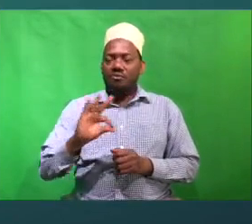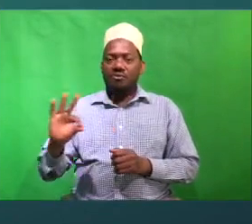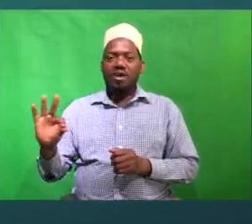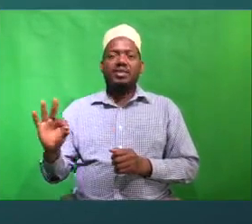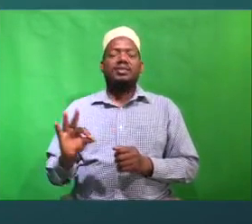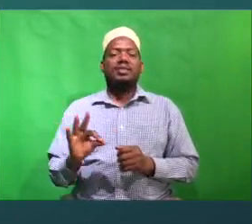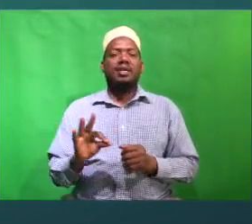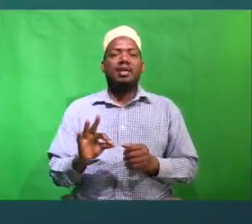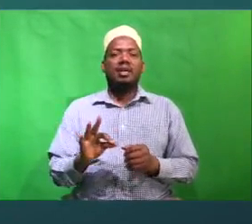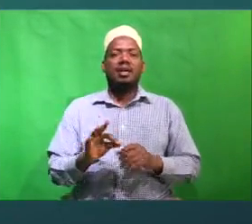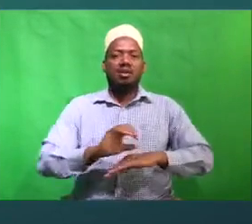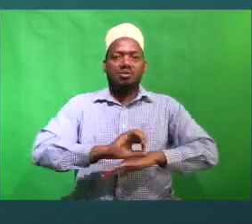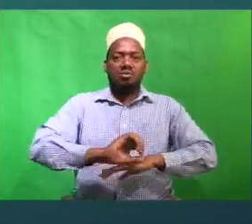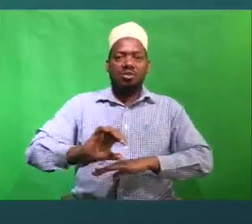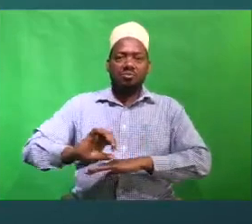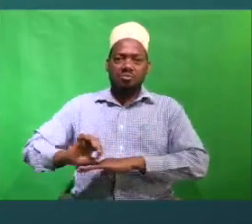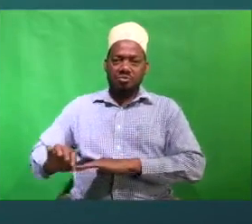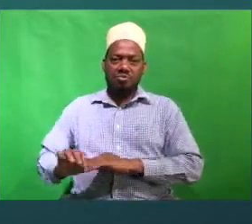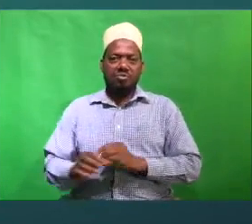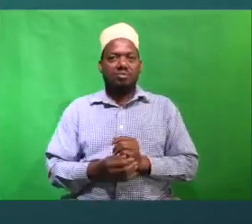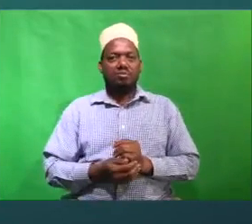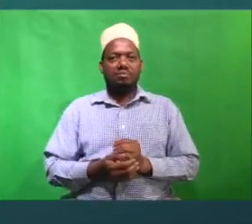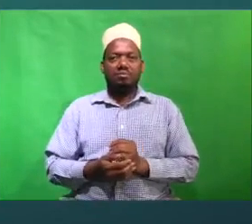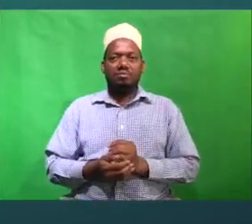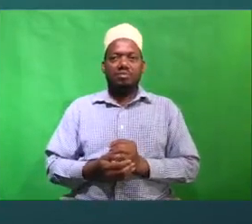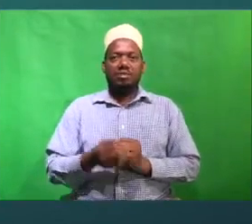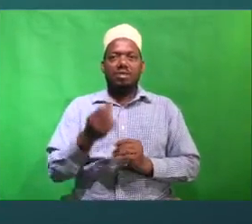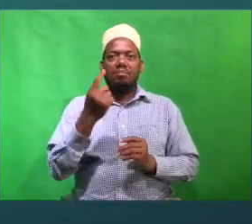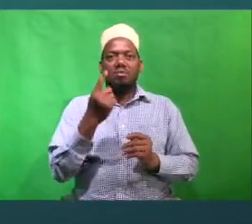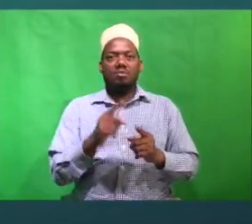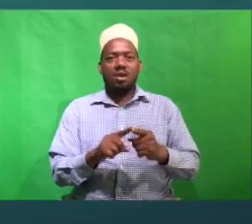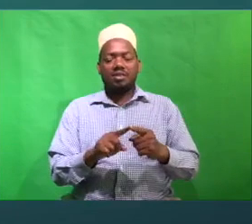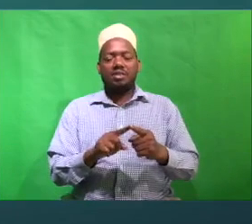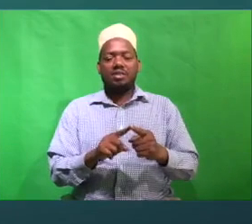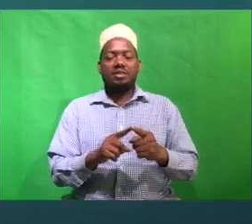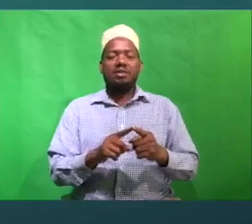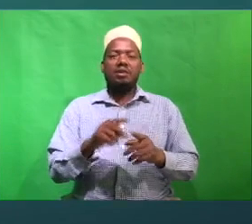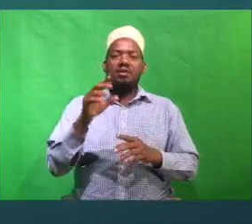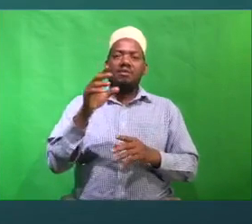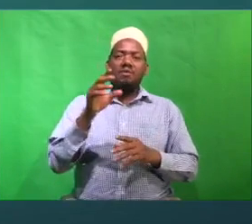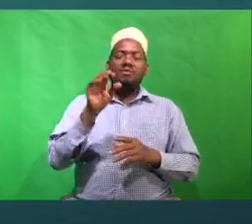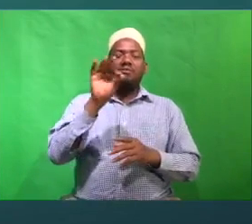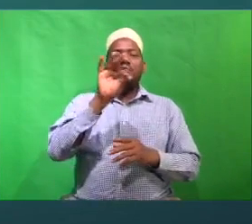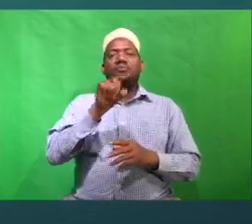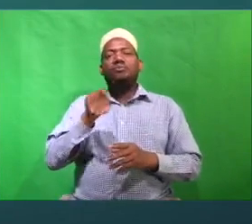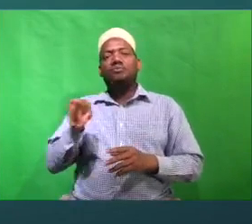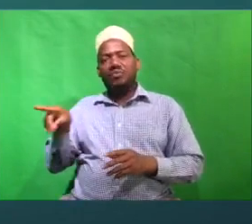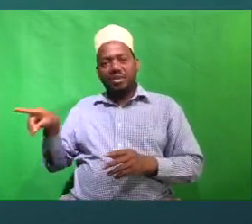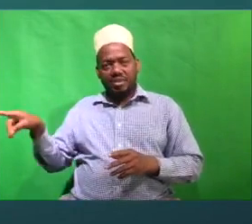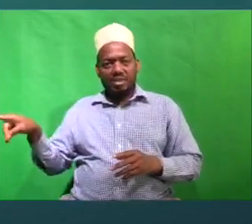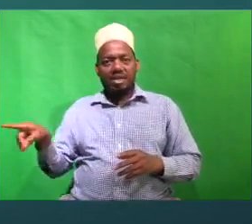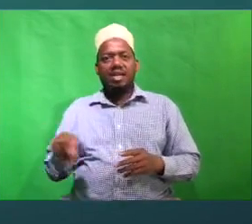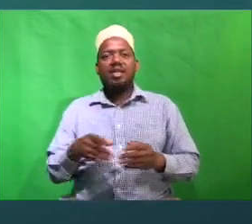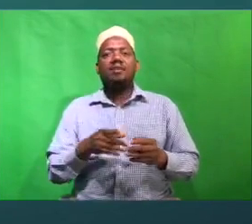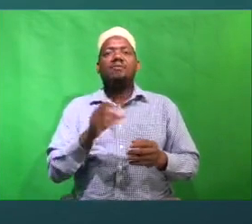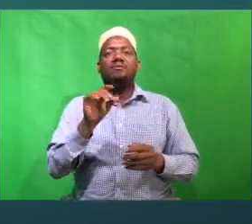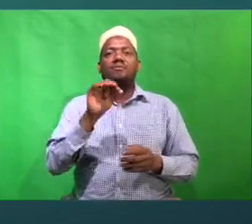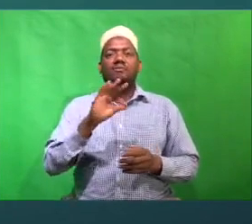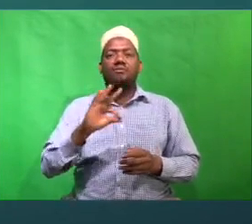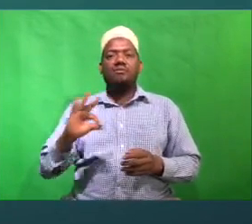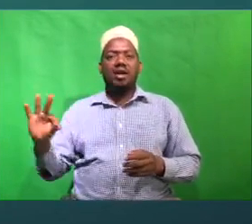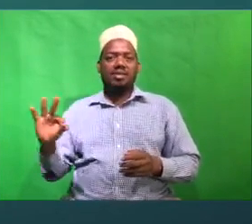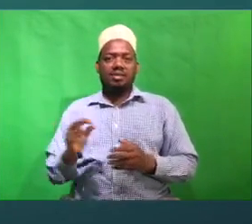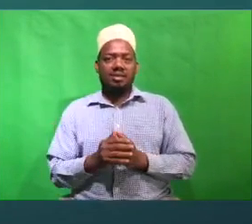be categorized into two groups. Number one is physical factor, which influenced by